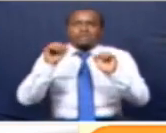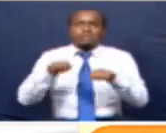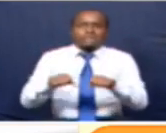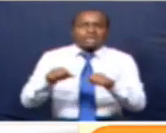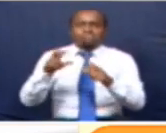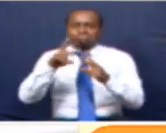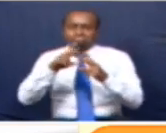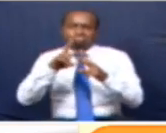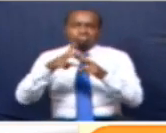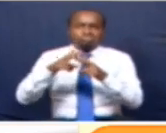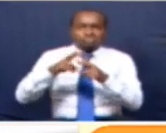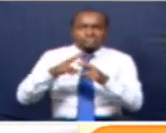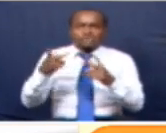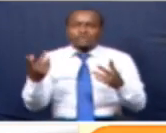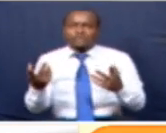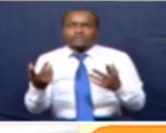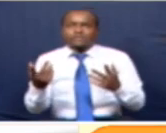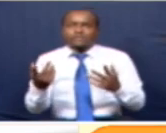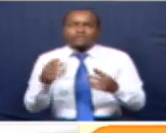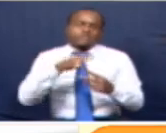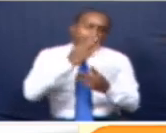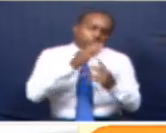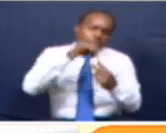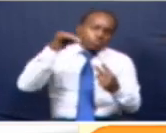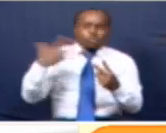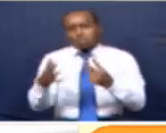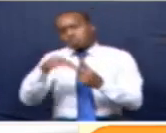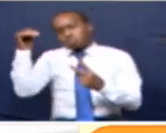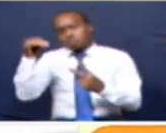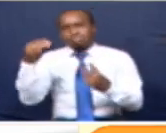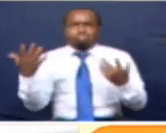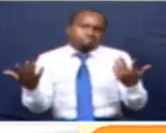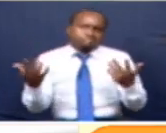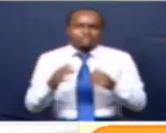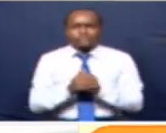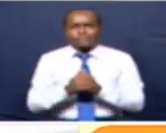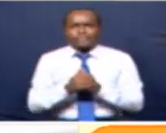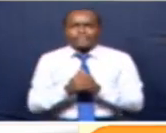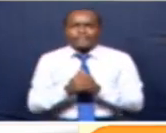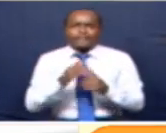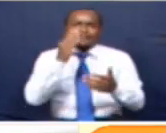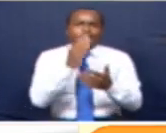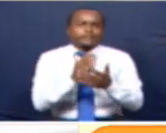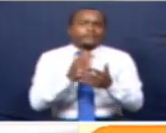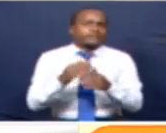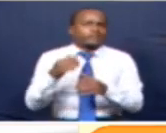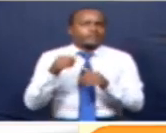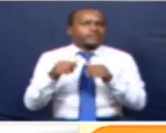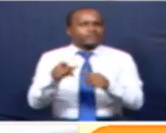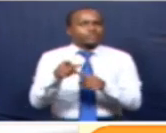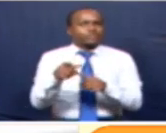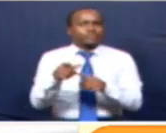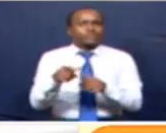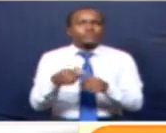at and sometimes choose life sentence, sometimes say give death sentence. It's still to leave a